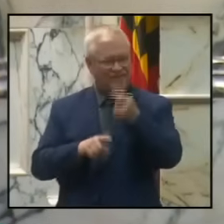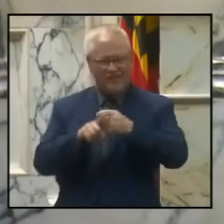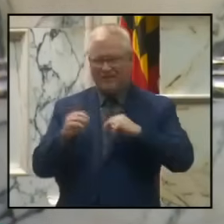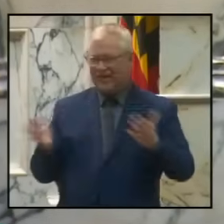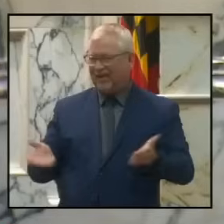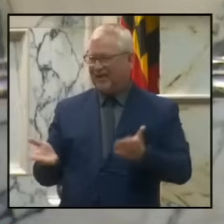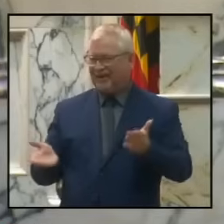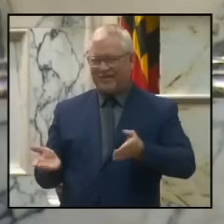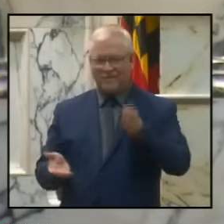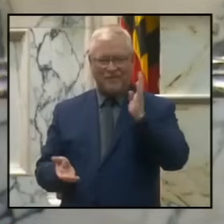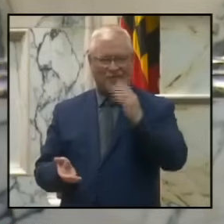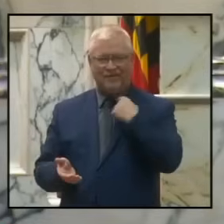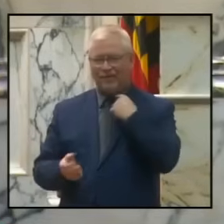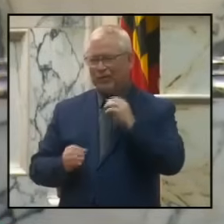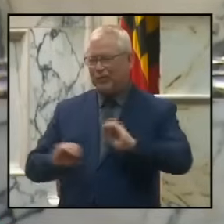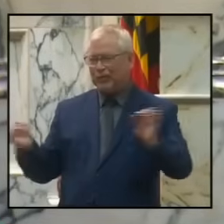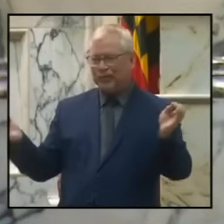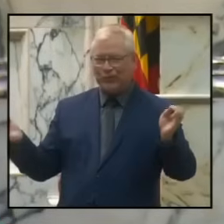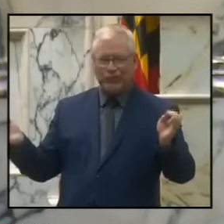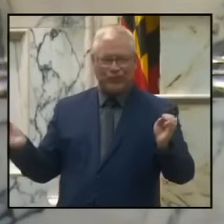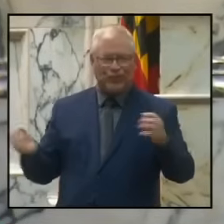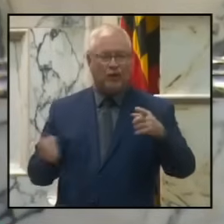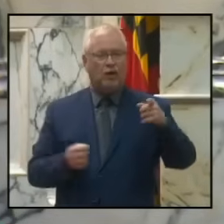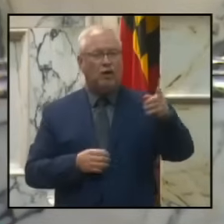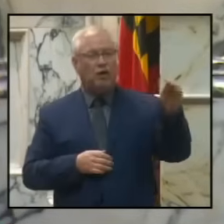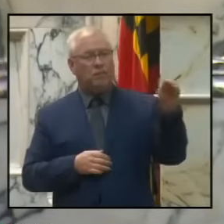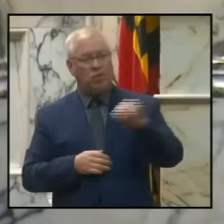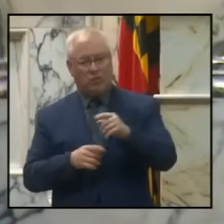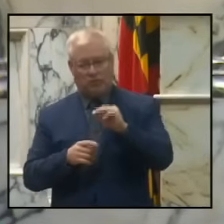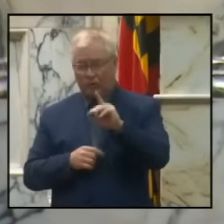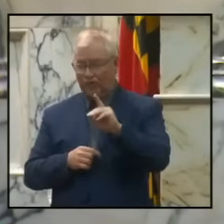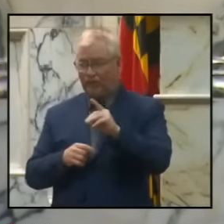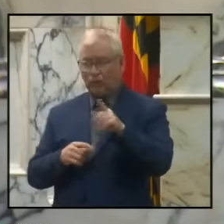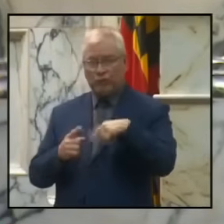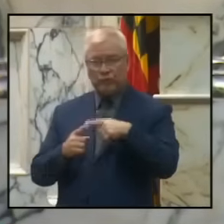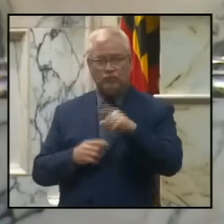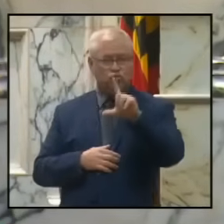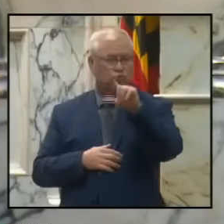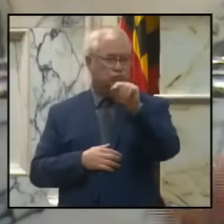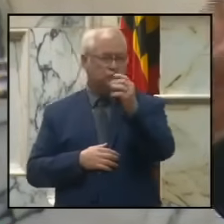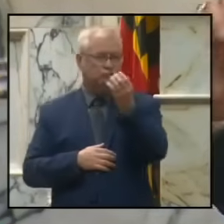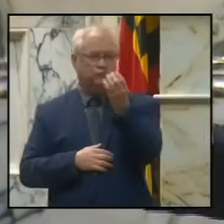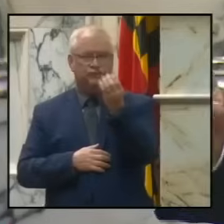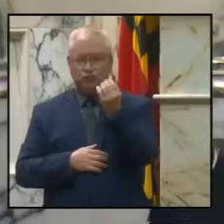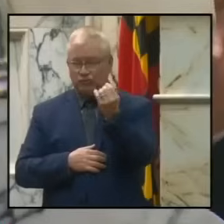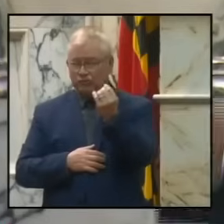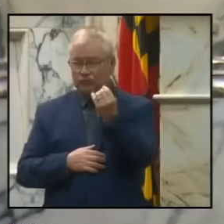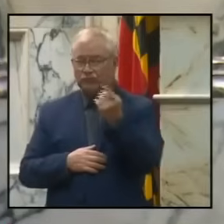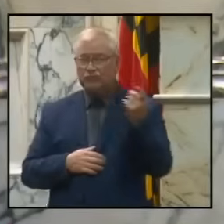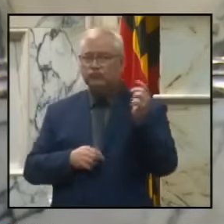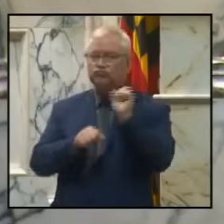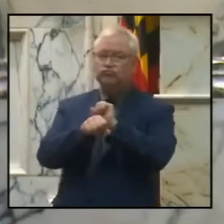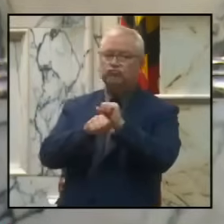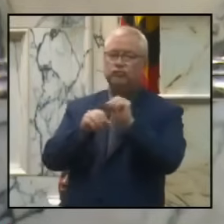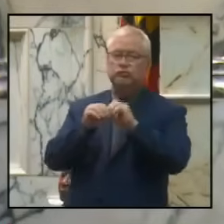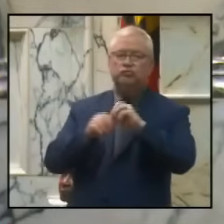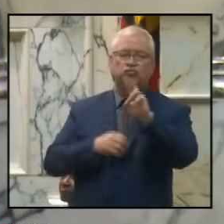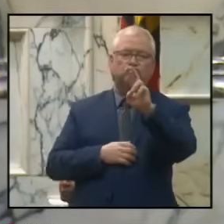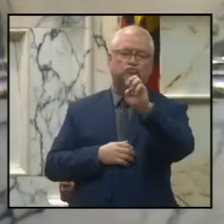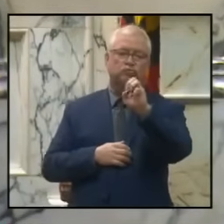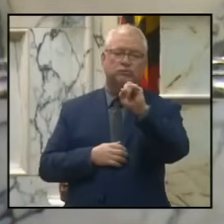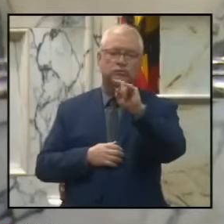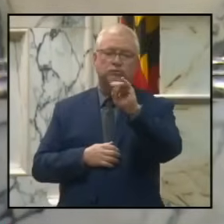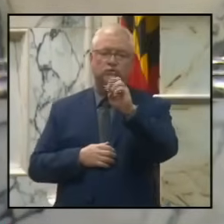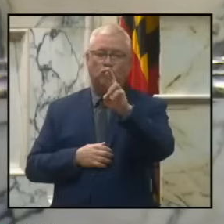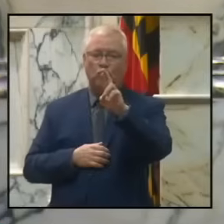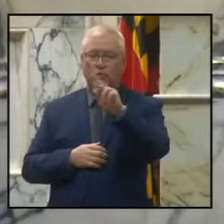But she moved to Maryland in 2014. She got a job at Reisterstown Elementary, and she's now